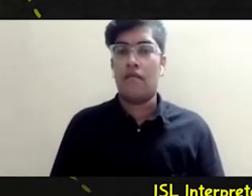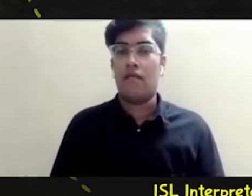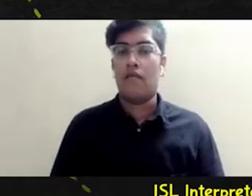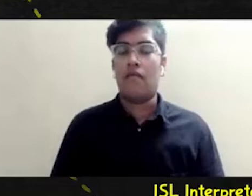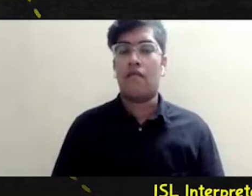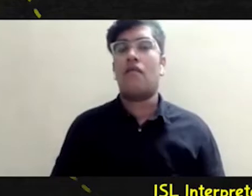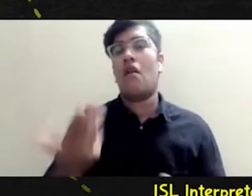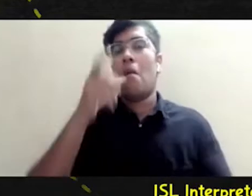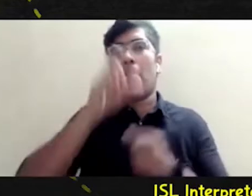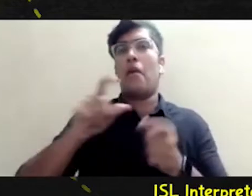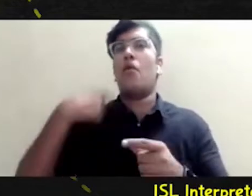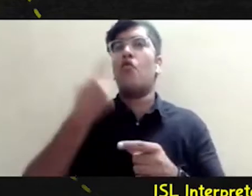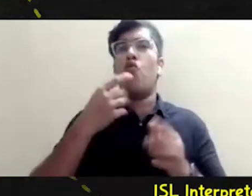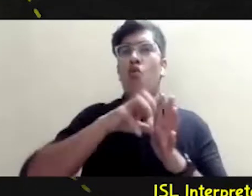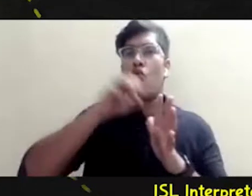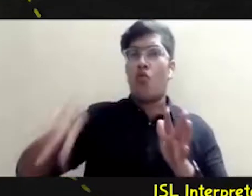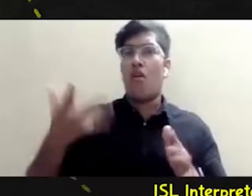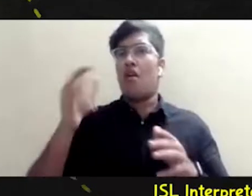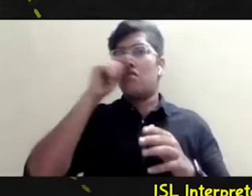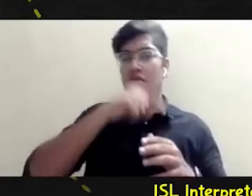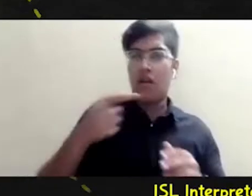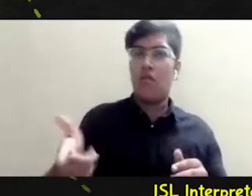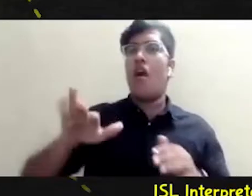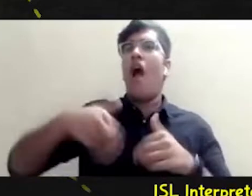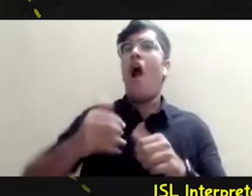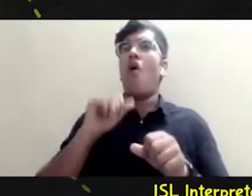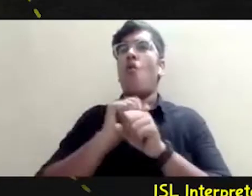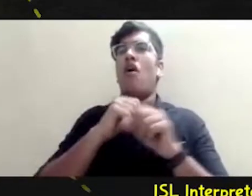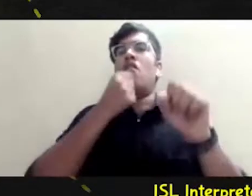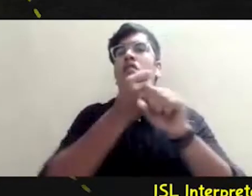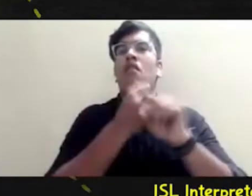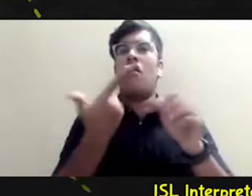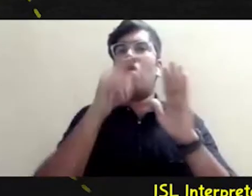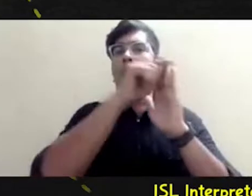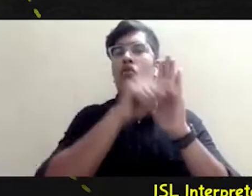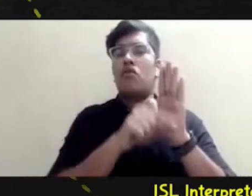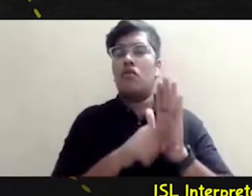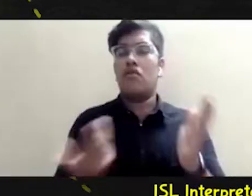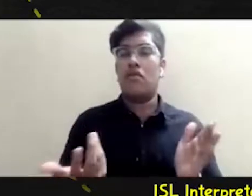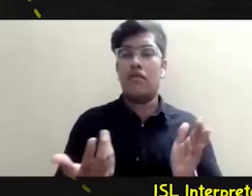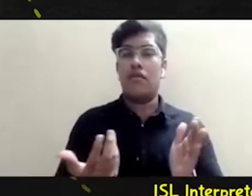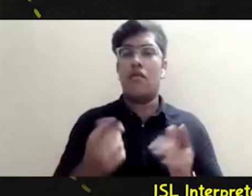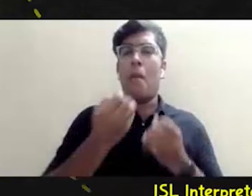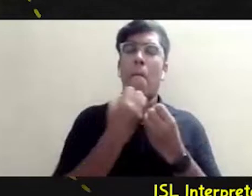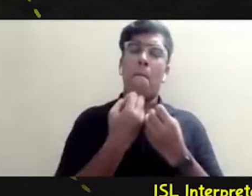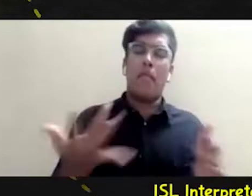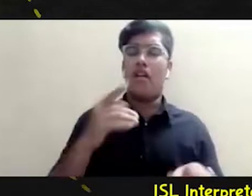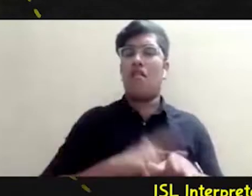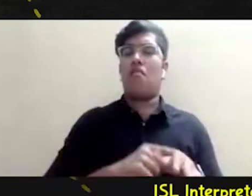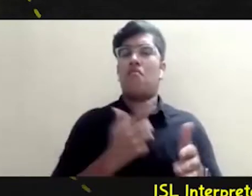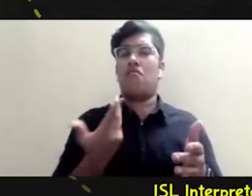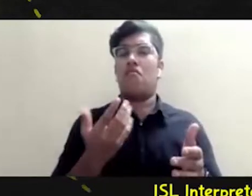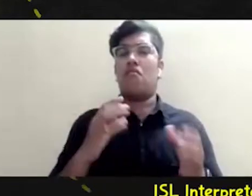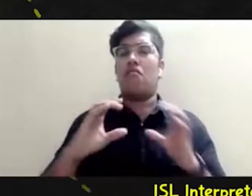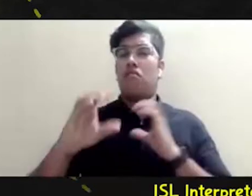their identity just for the government to frame a policy? There have been several instances, I think, like the one that Anish